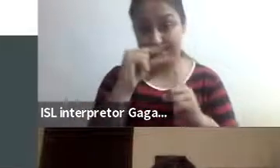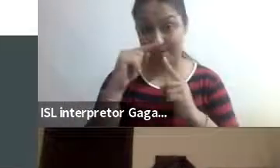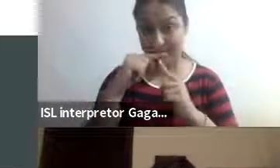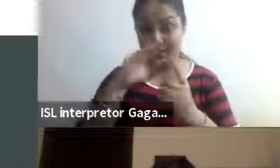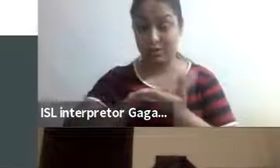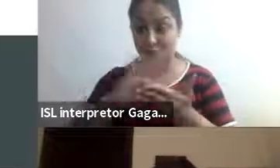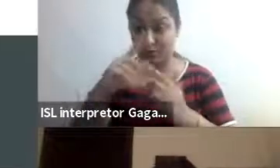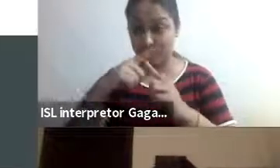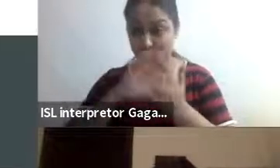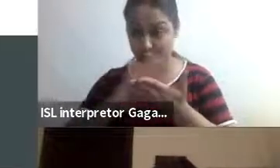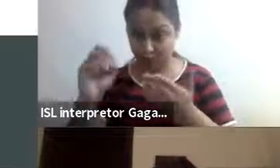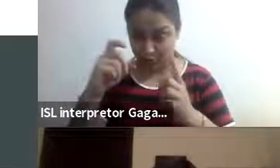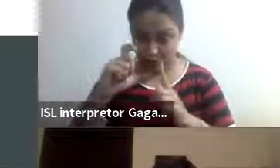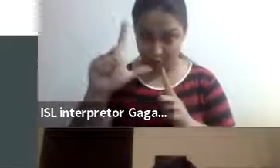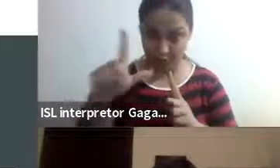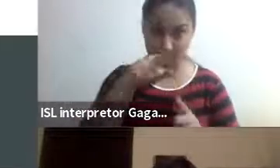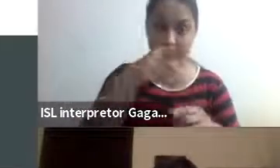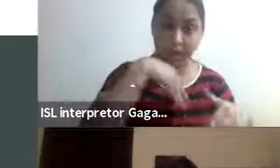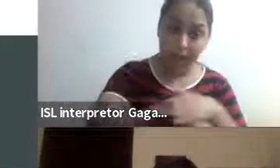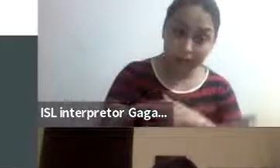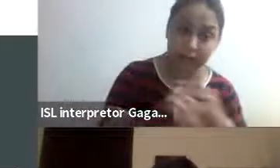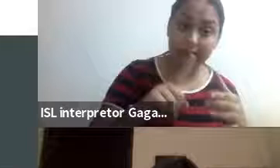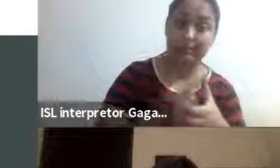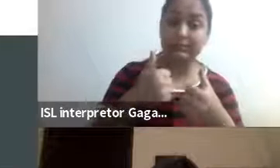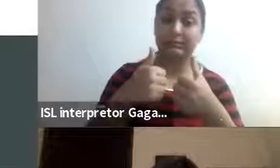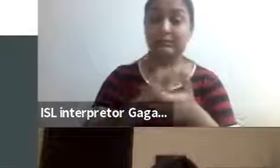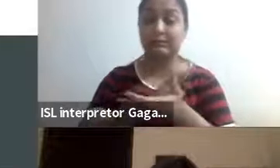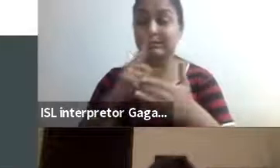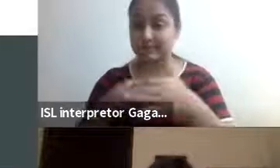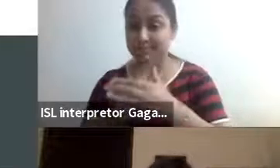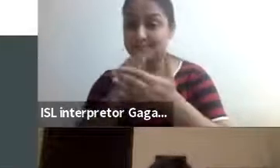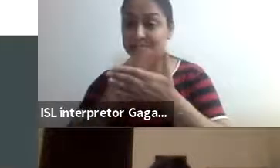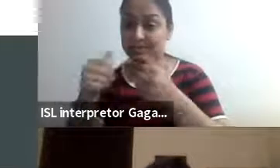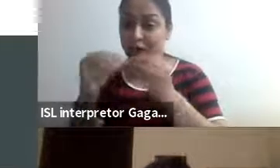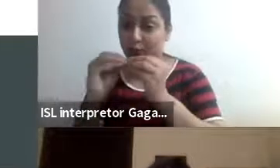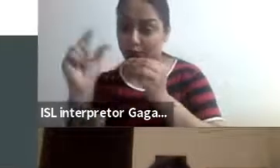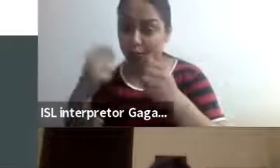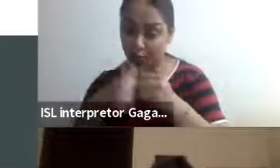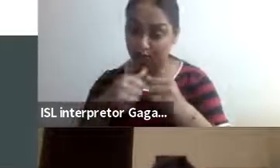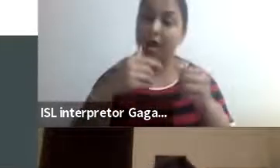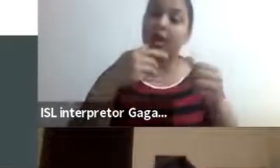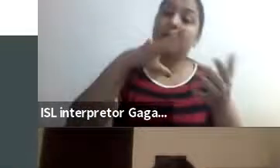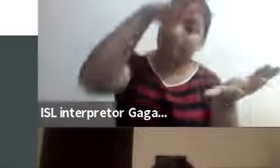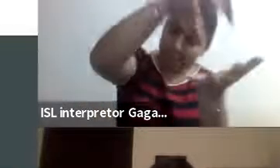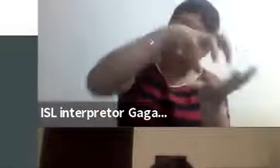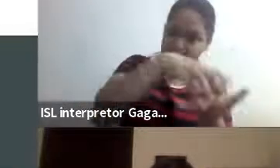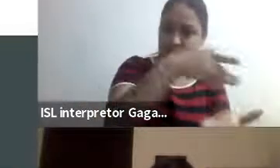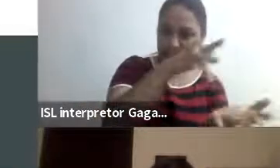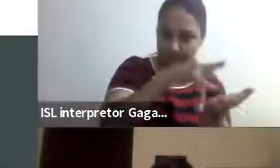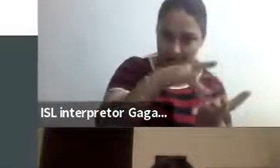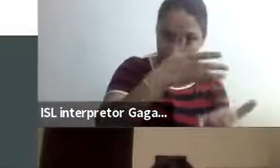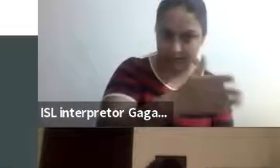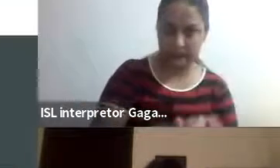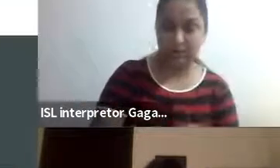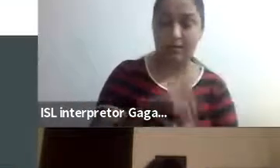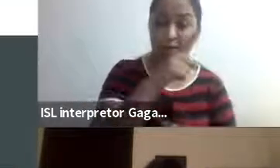is located in the Jhabua district, which is surrounded by greenery, entirely, completely surrounded by greenery, and